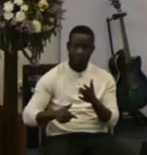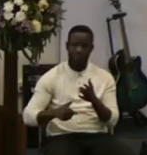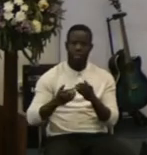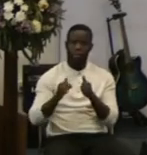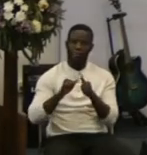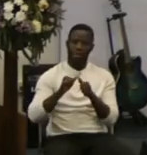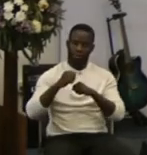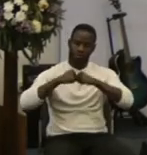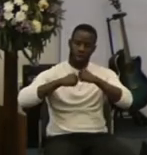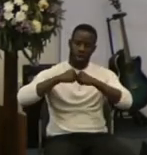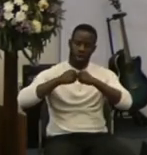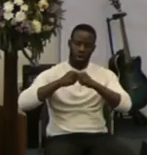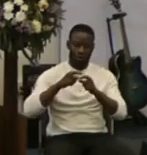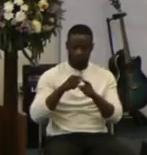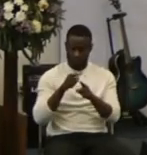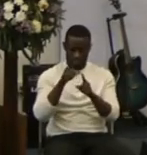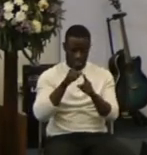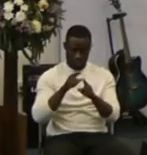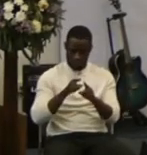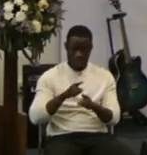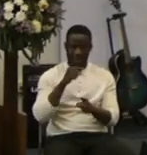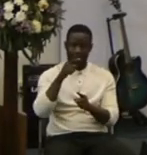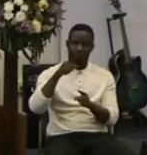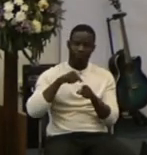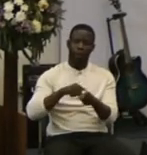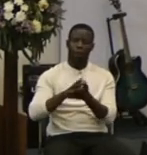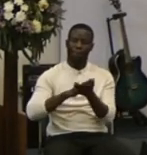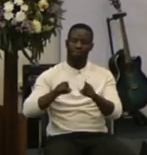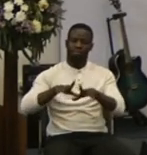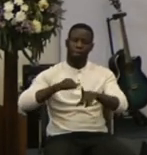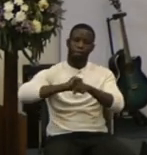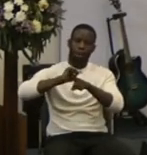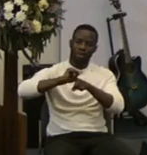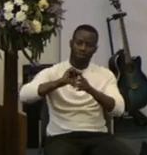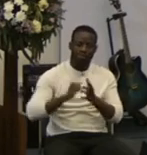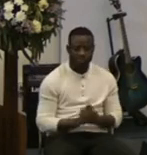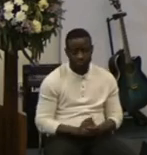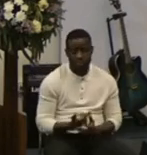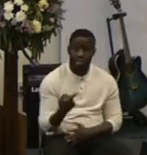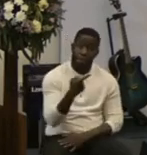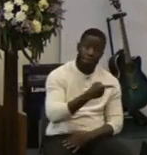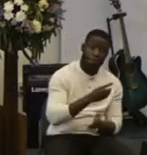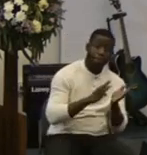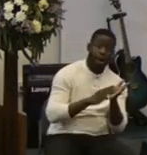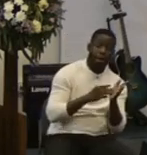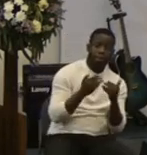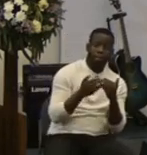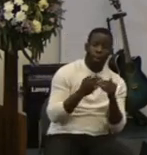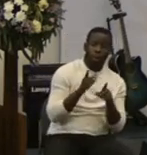with a better structure. They're polished. And Mark was kind